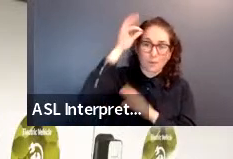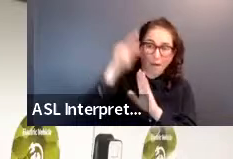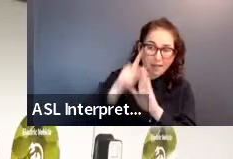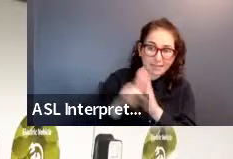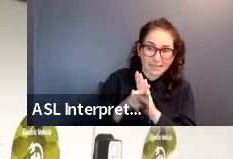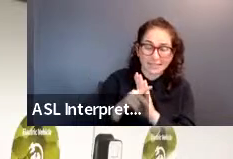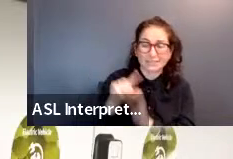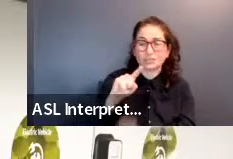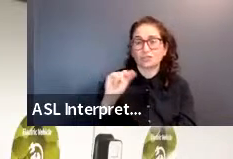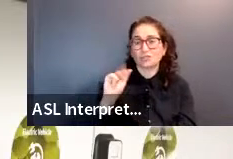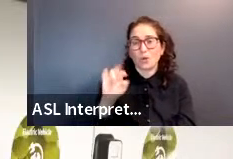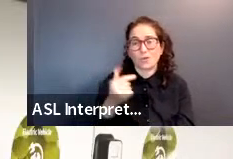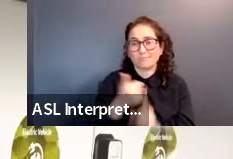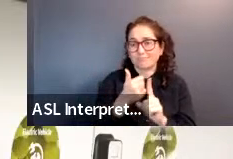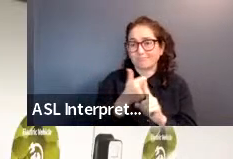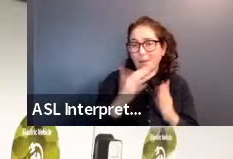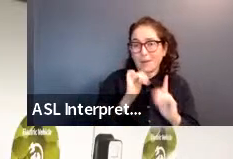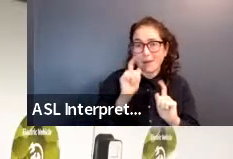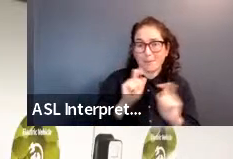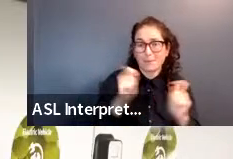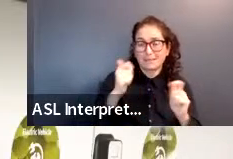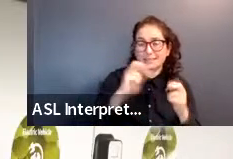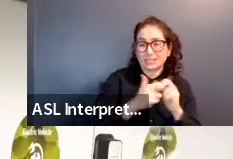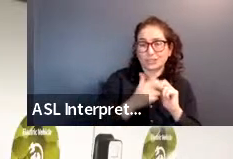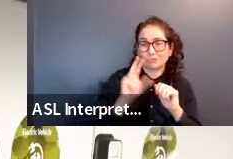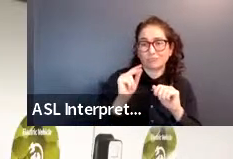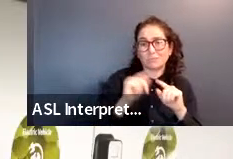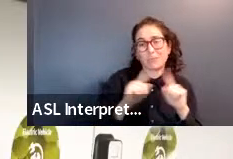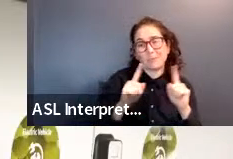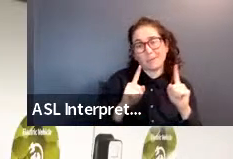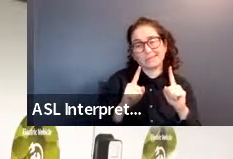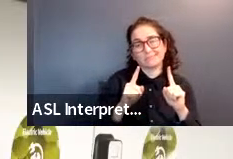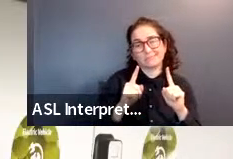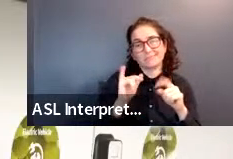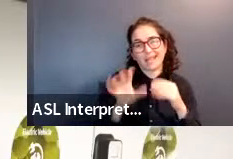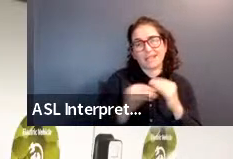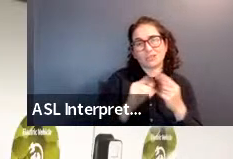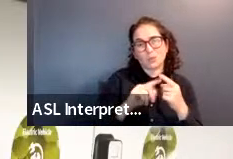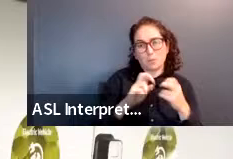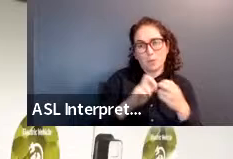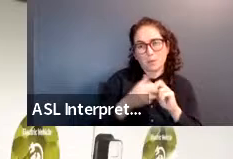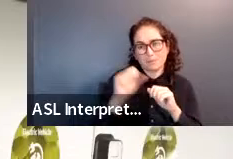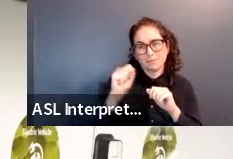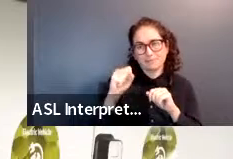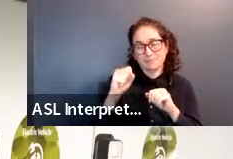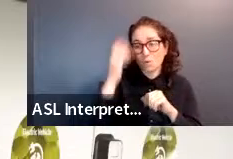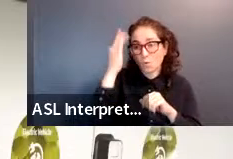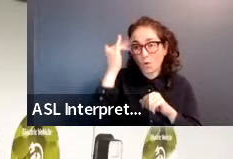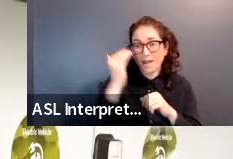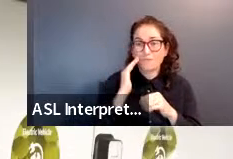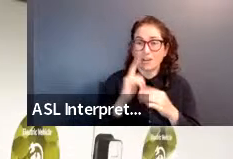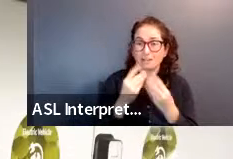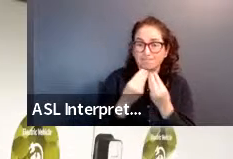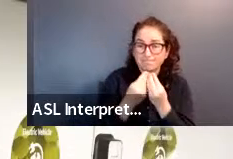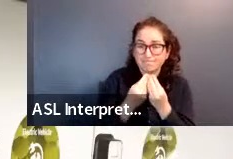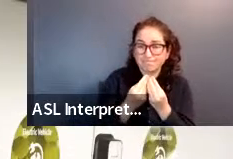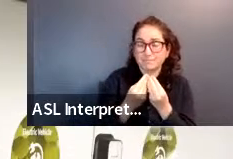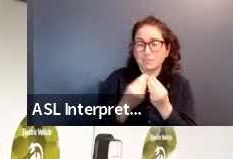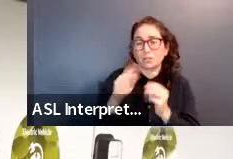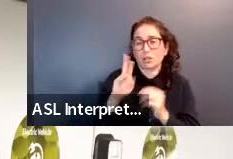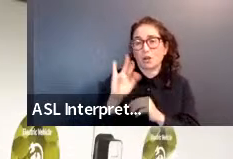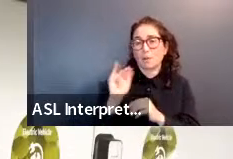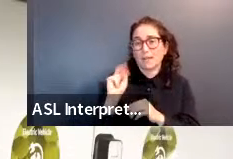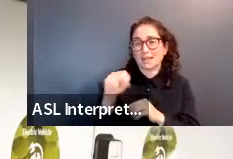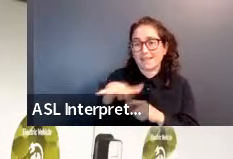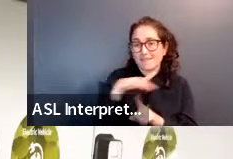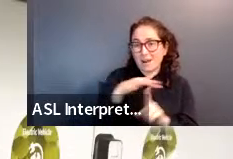not be the biggest issue, but we believe it is a contributing factor. And that's because in dense urban environments, one of the